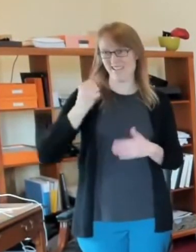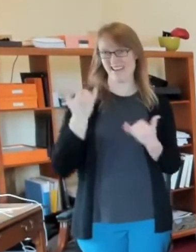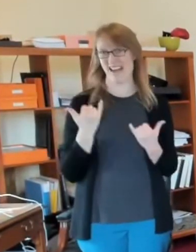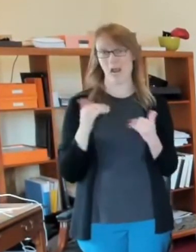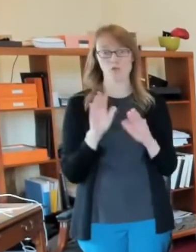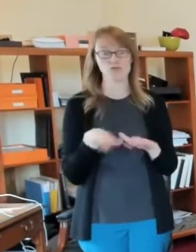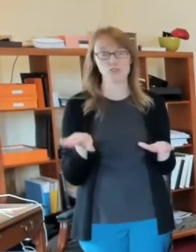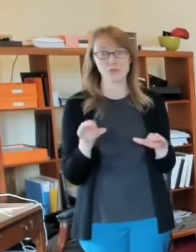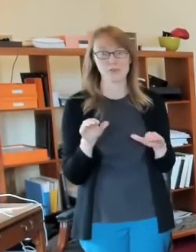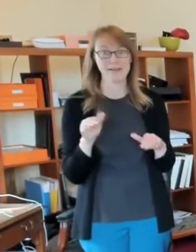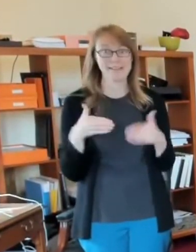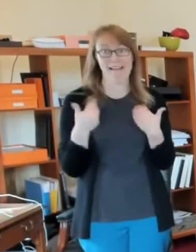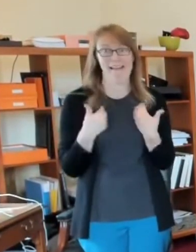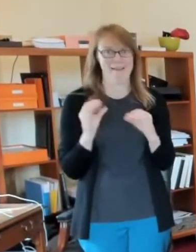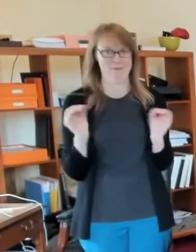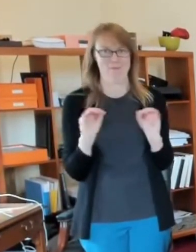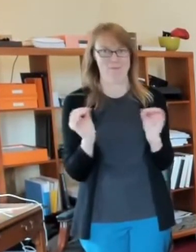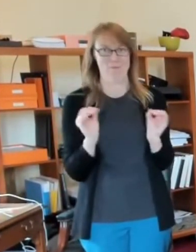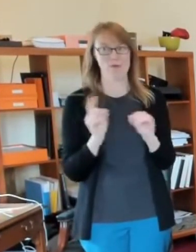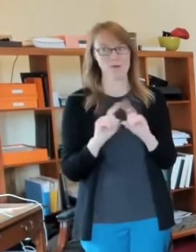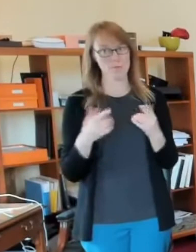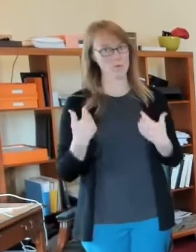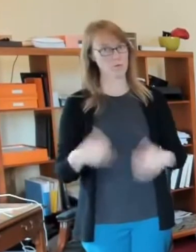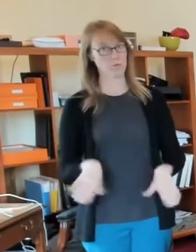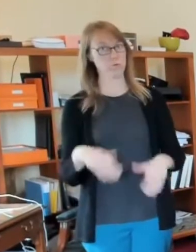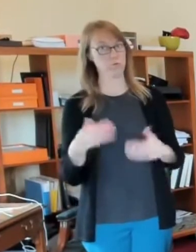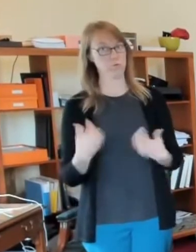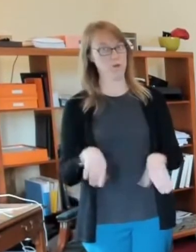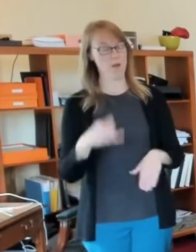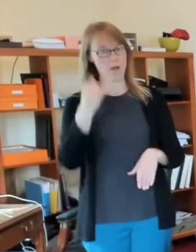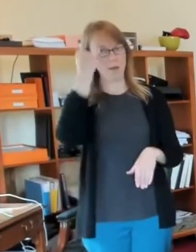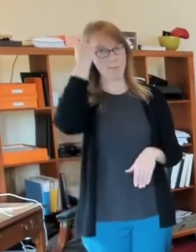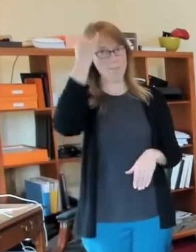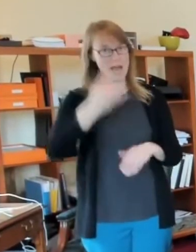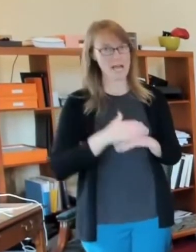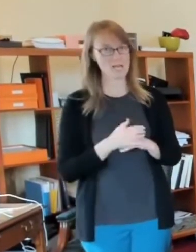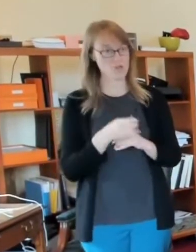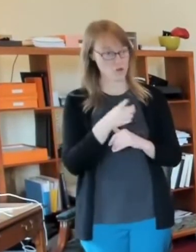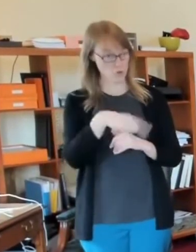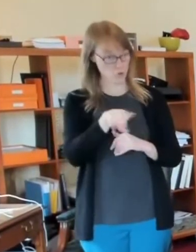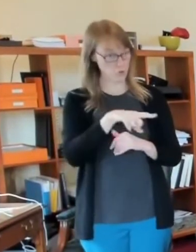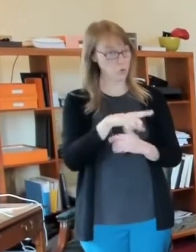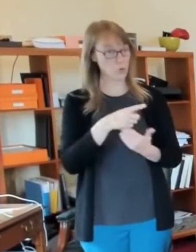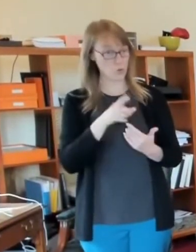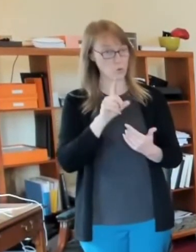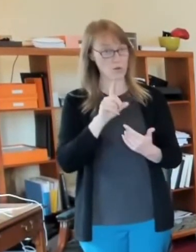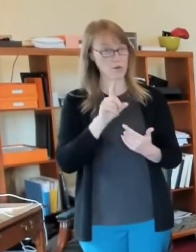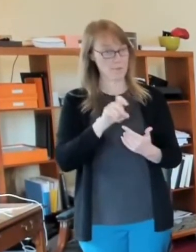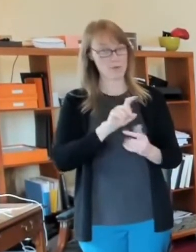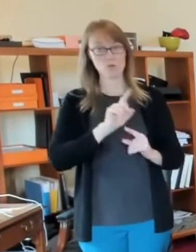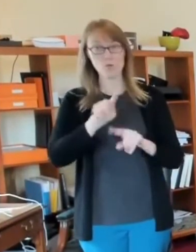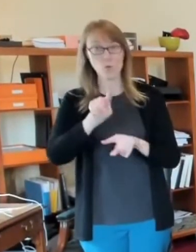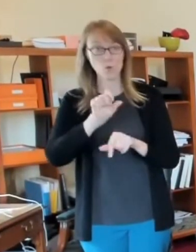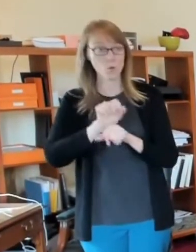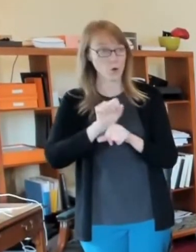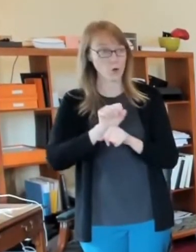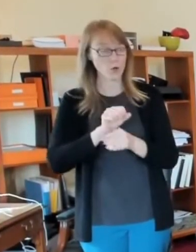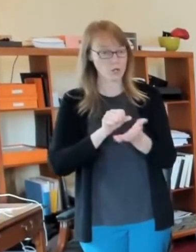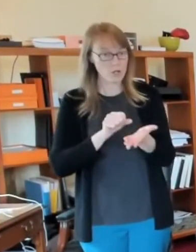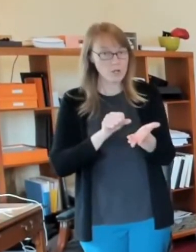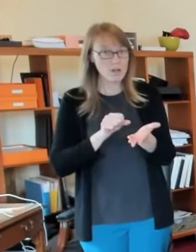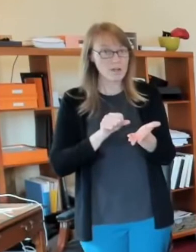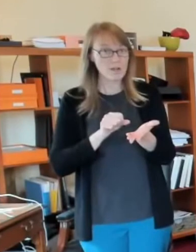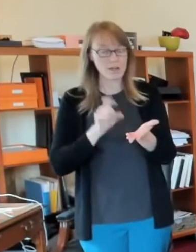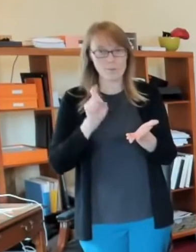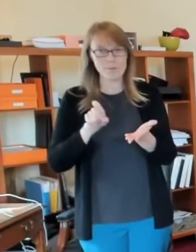how disruptive that is, because you've got stuff you need to do. You're probably going to work, and you need to be able to plan